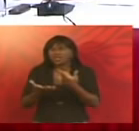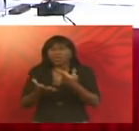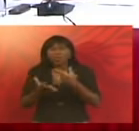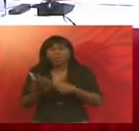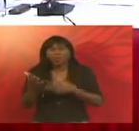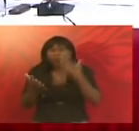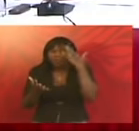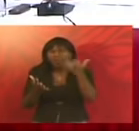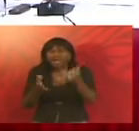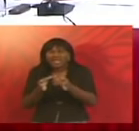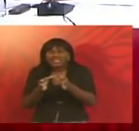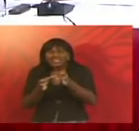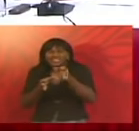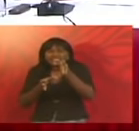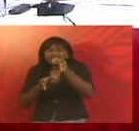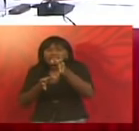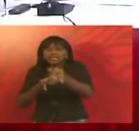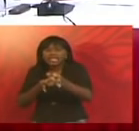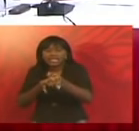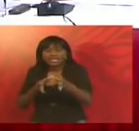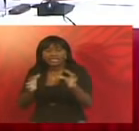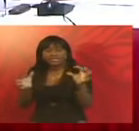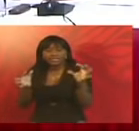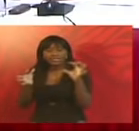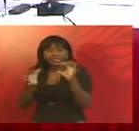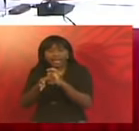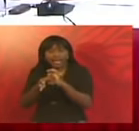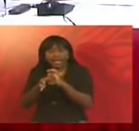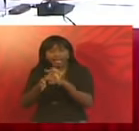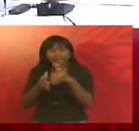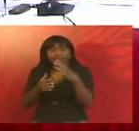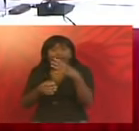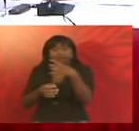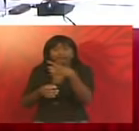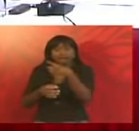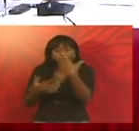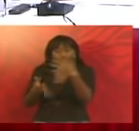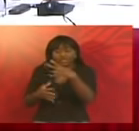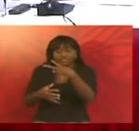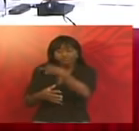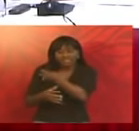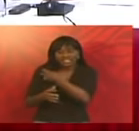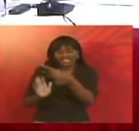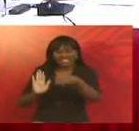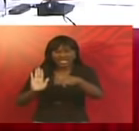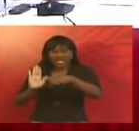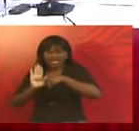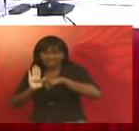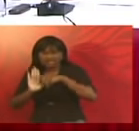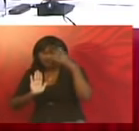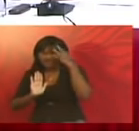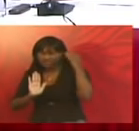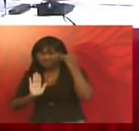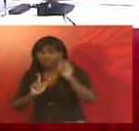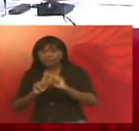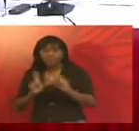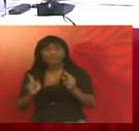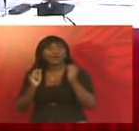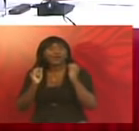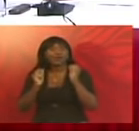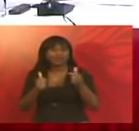delay in linking the vaccine to a negative experience, but you have a quick association